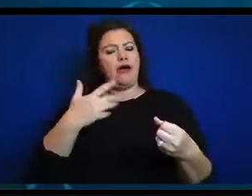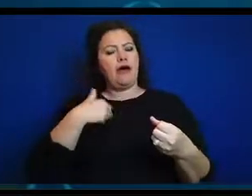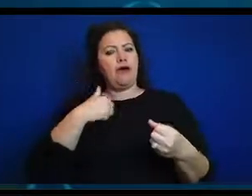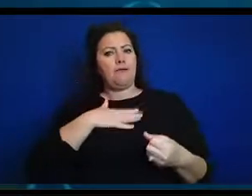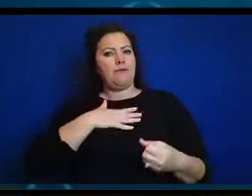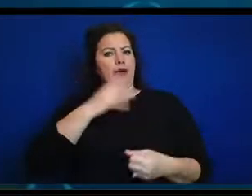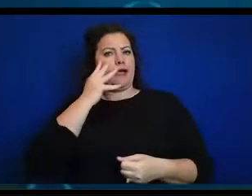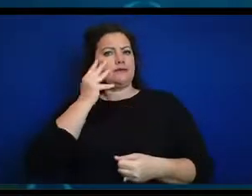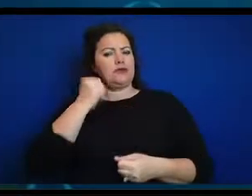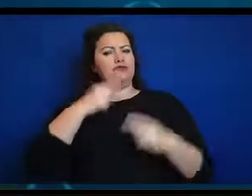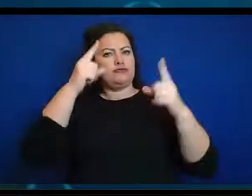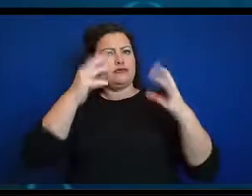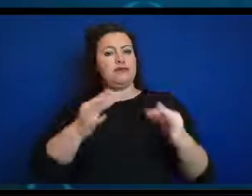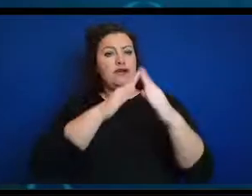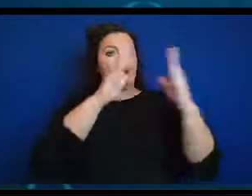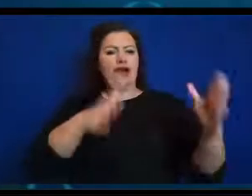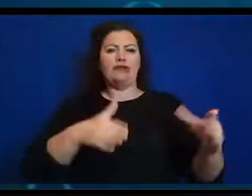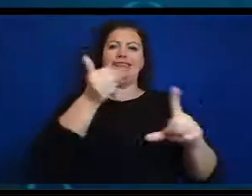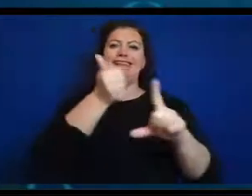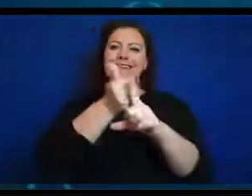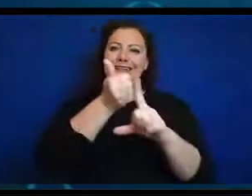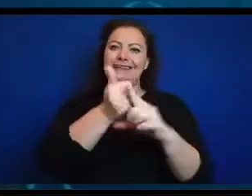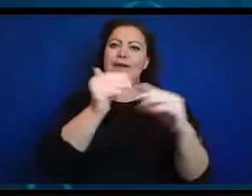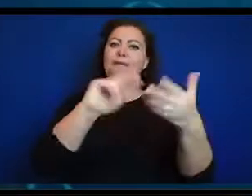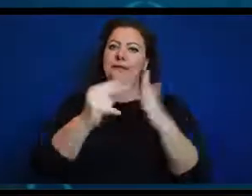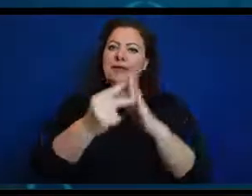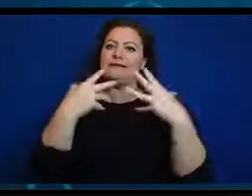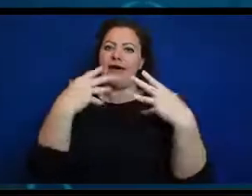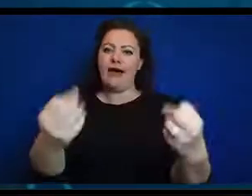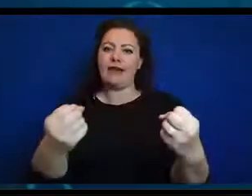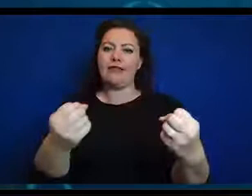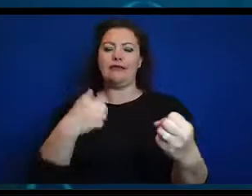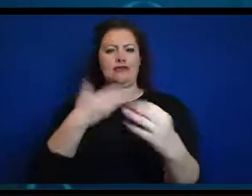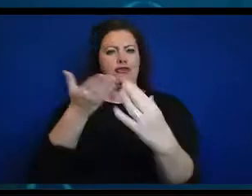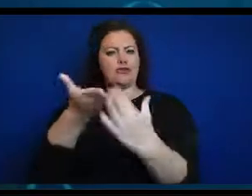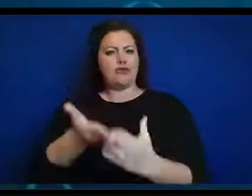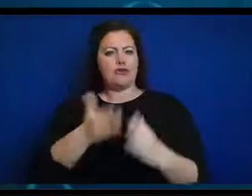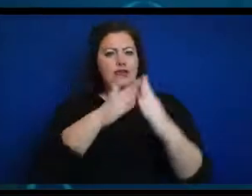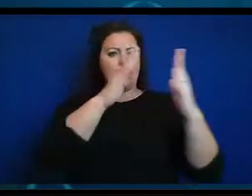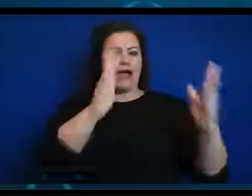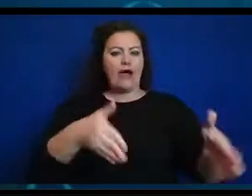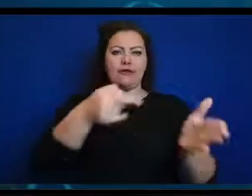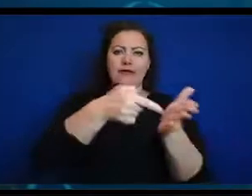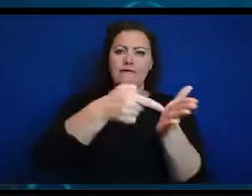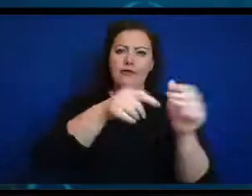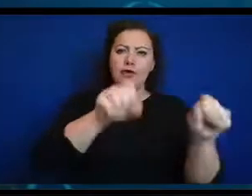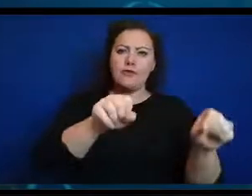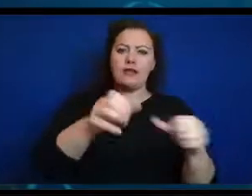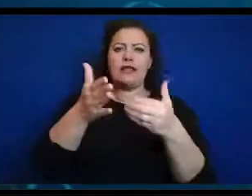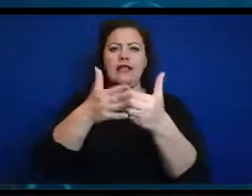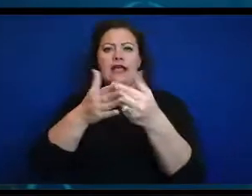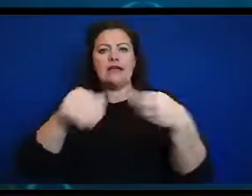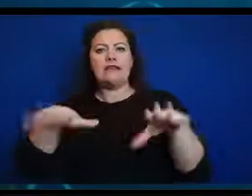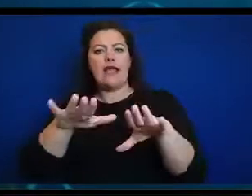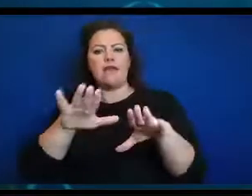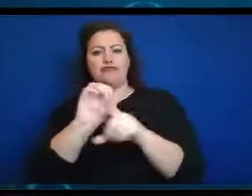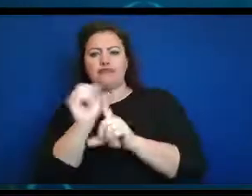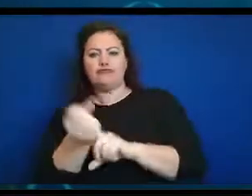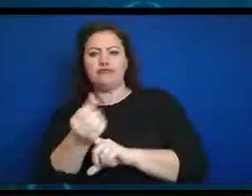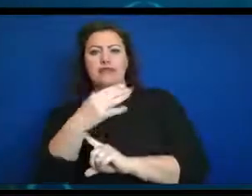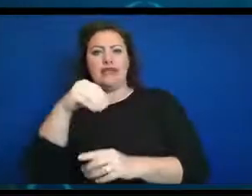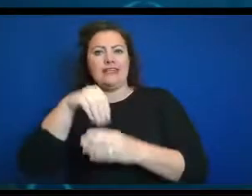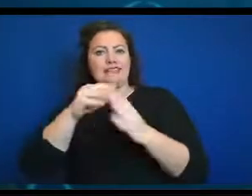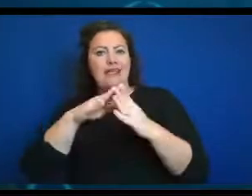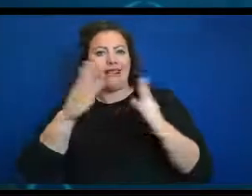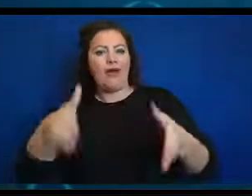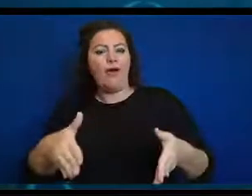experience, that housing is health, given the significant evidence that housing affordability neighborhood conditions, and conditions within the home impact